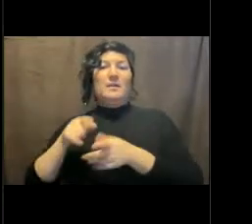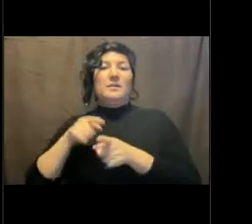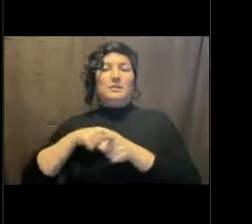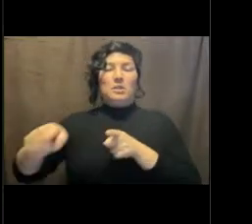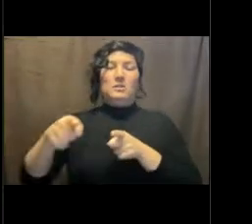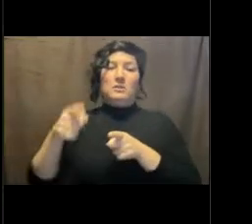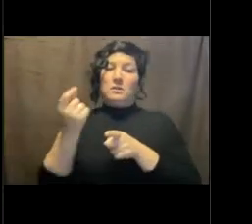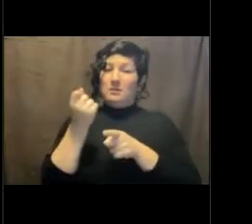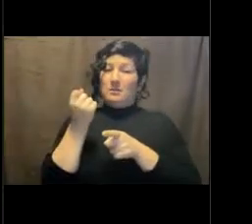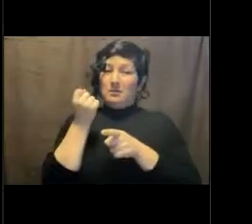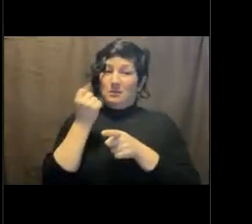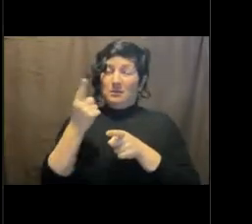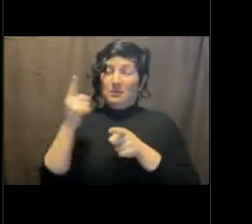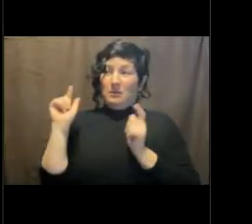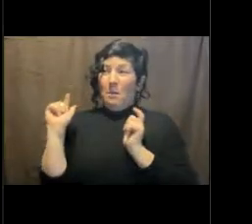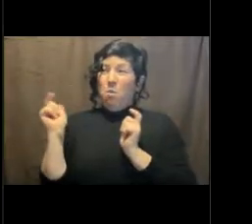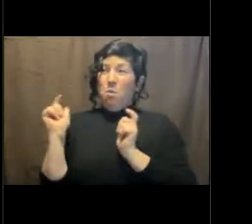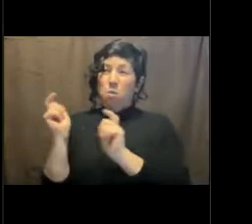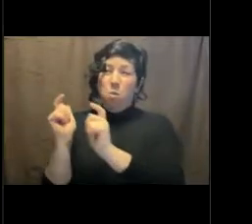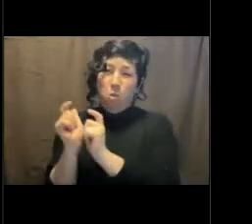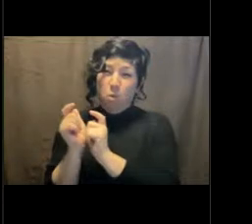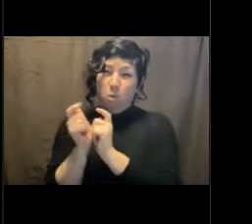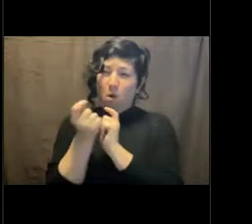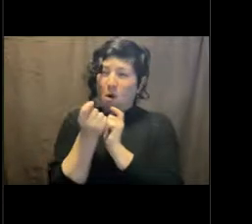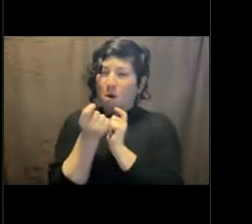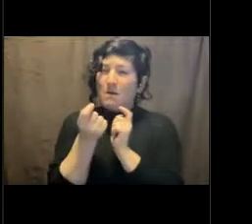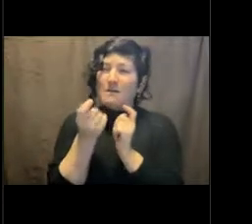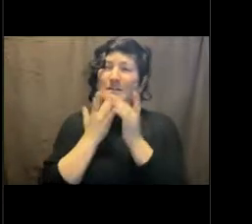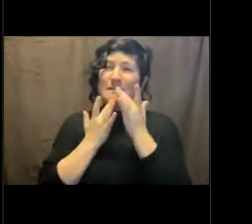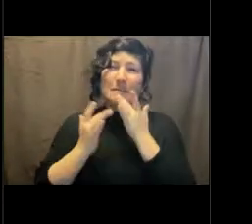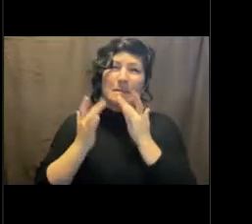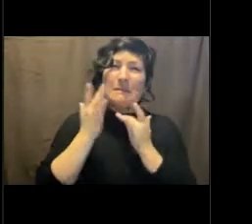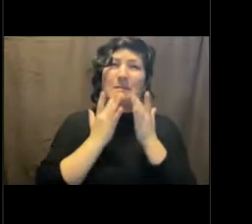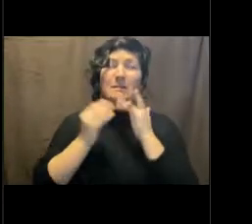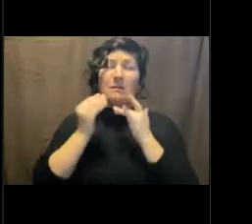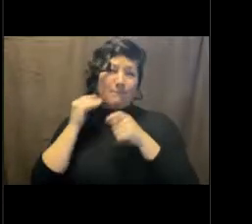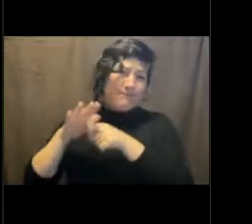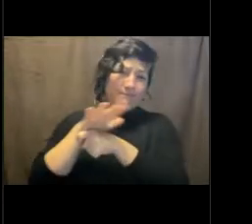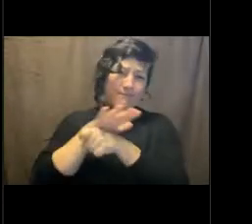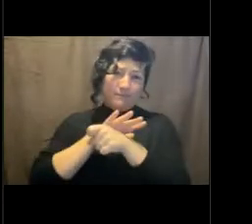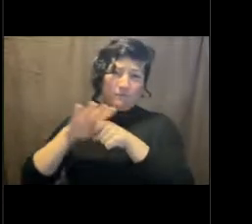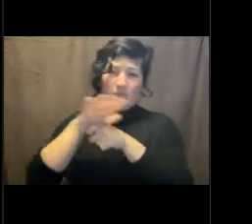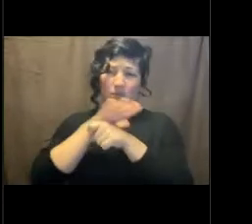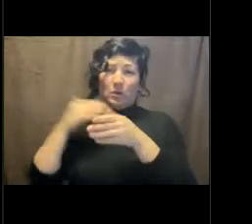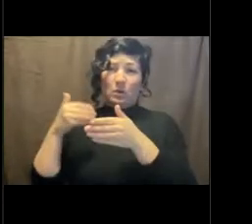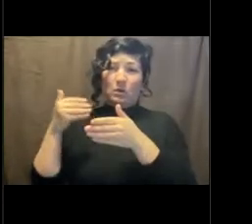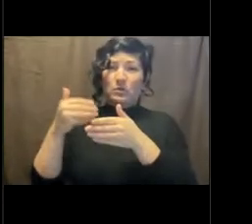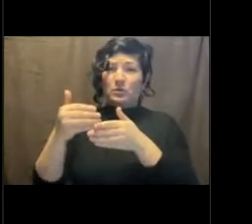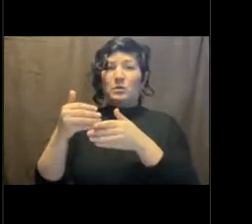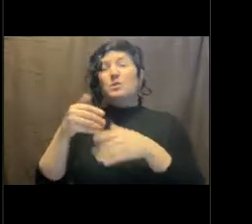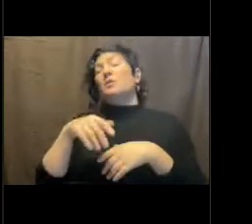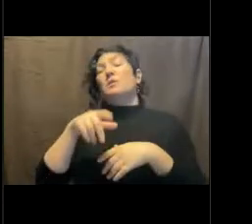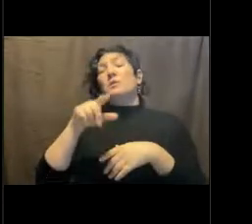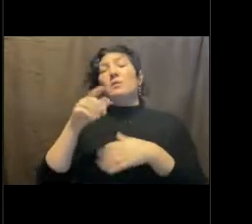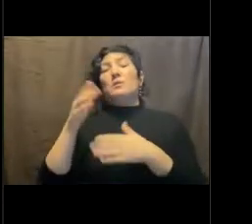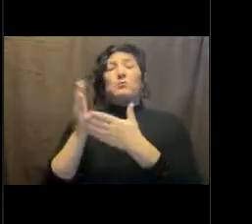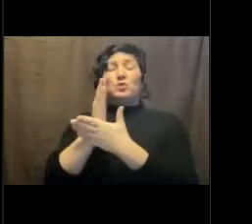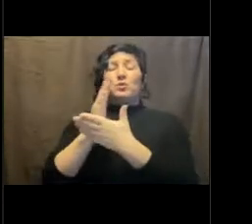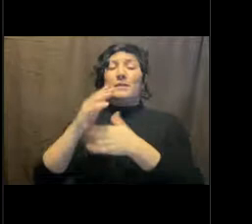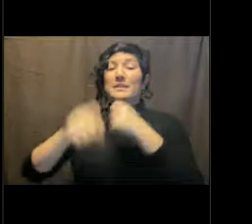little habitat available to this particular cold water fish by the end of this century, or between the years 2075